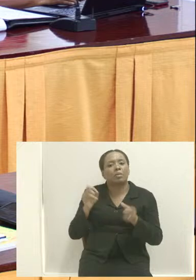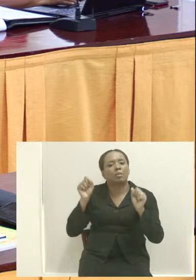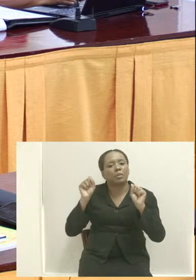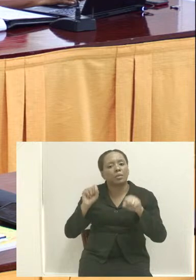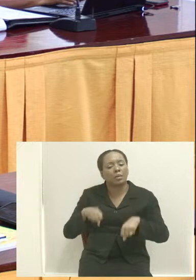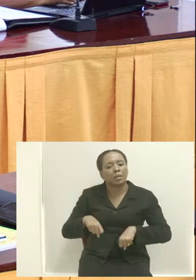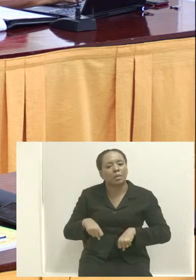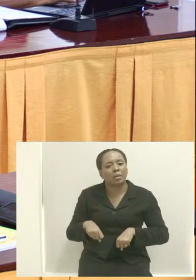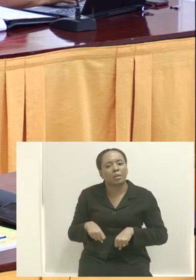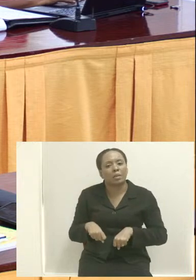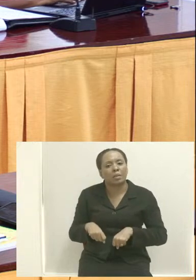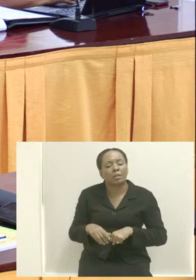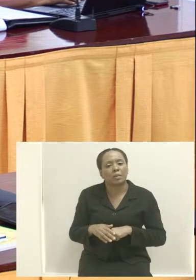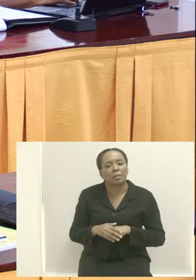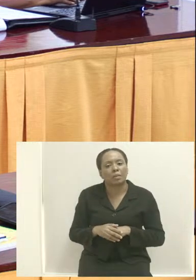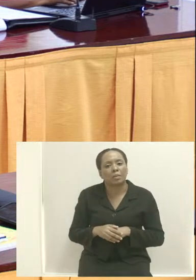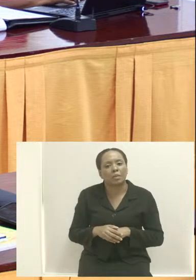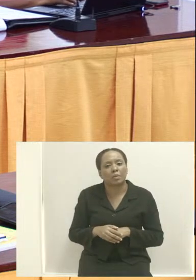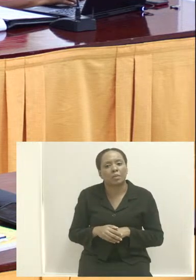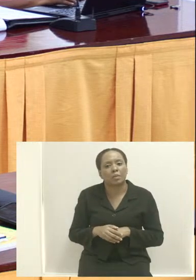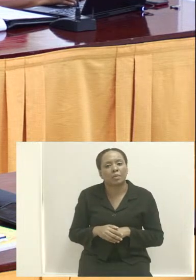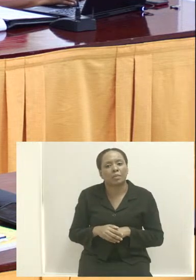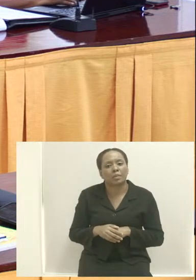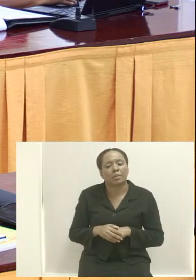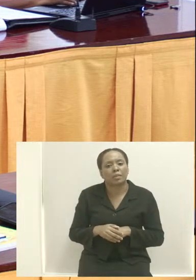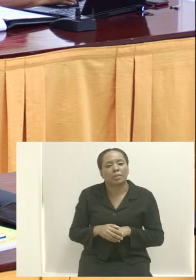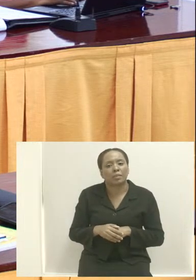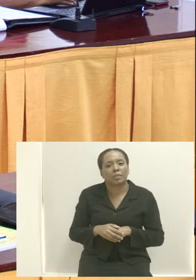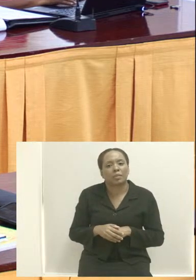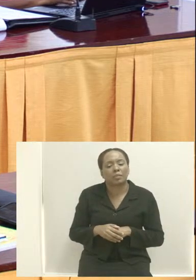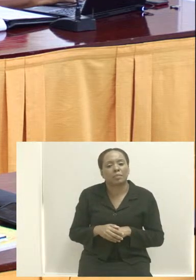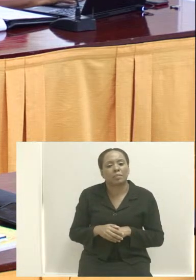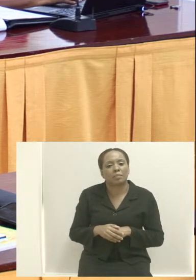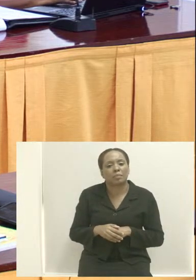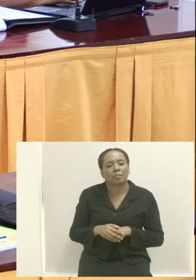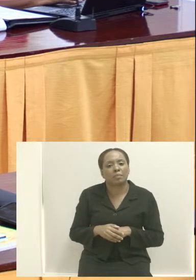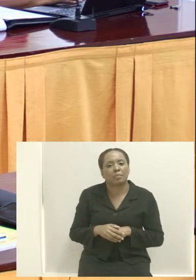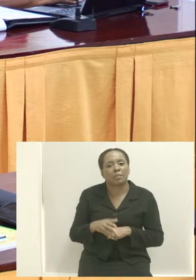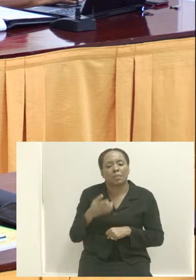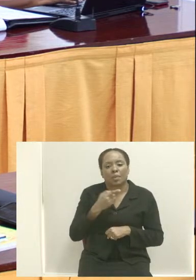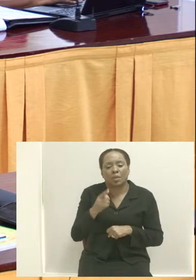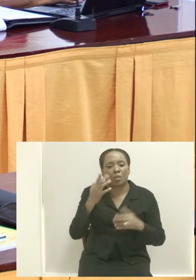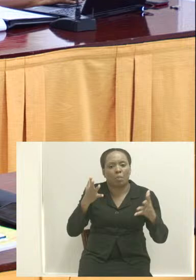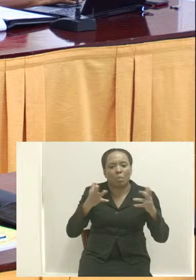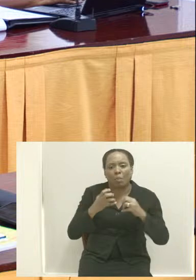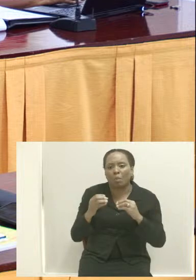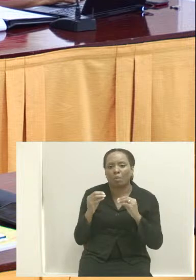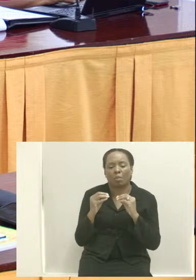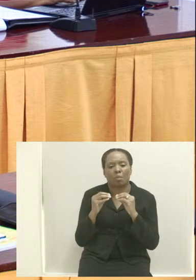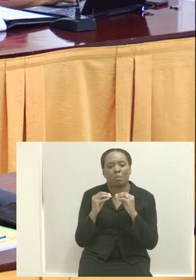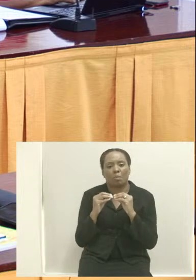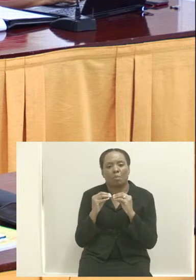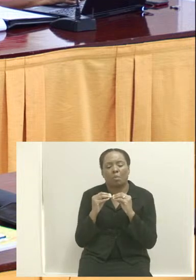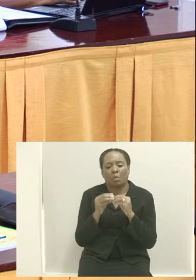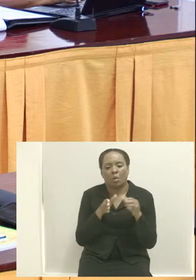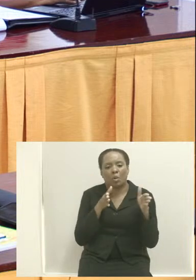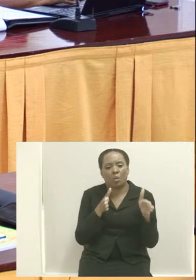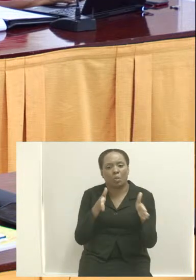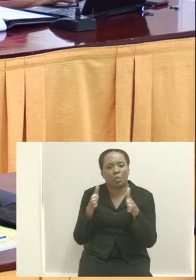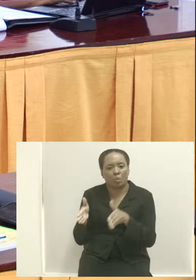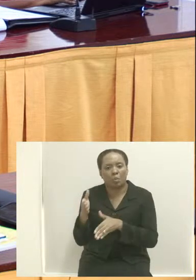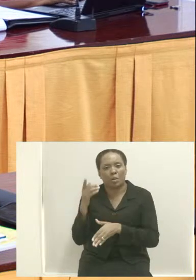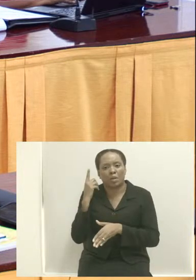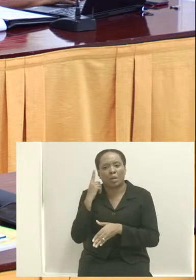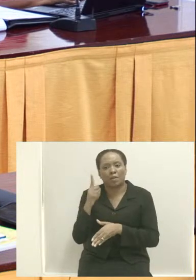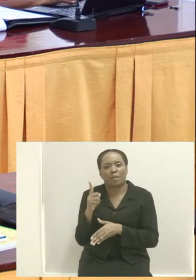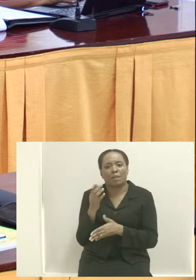substantial resources and are looking for a way to find financial heaven. And we have, even though